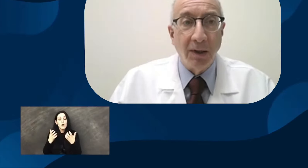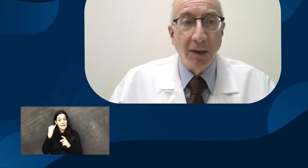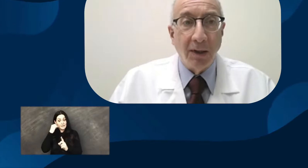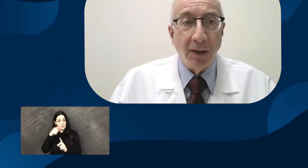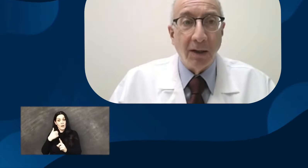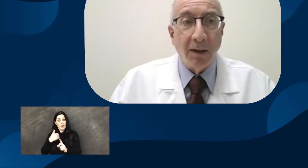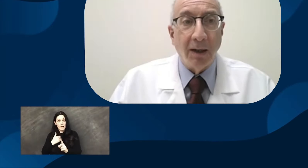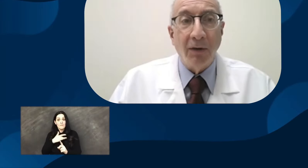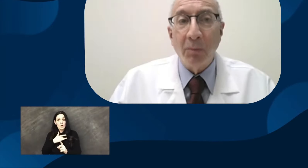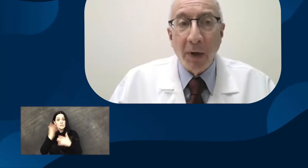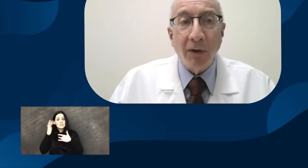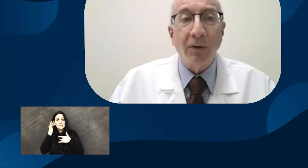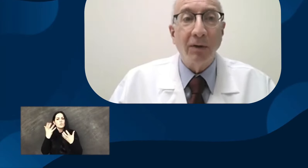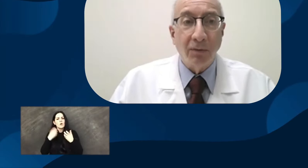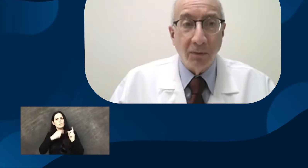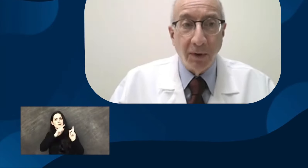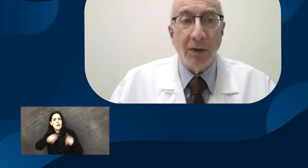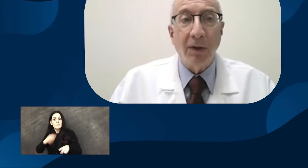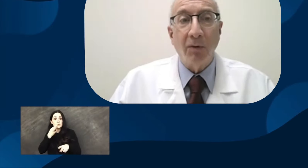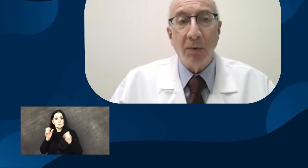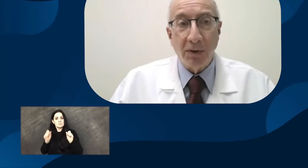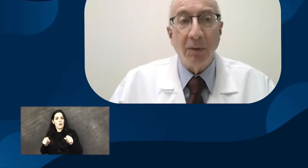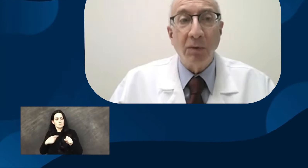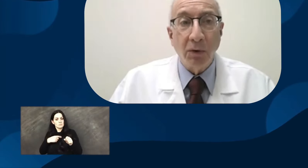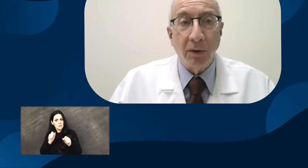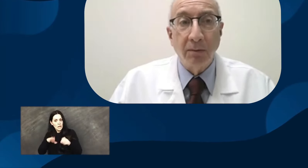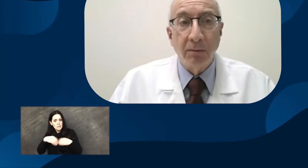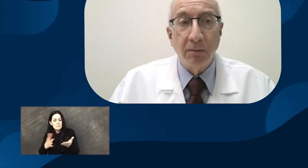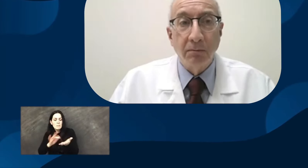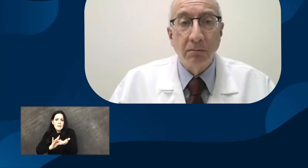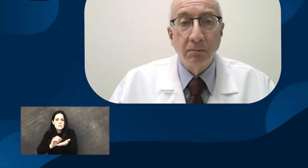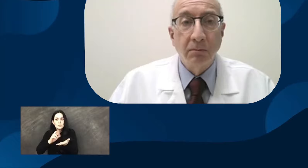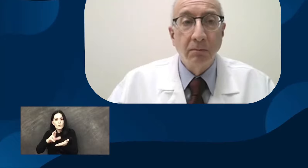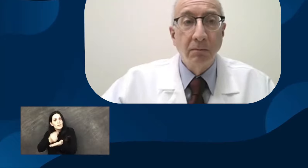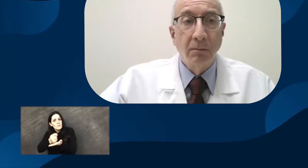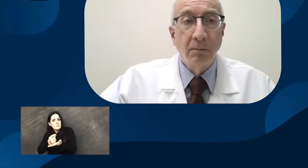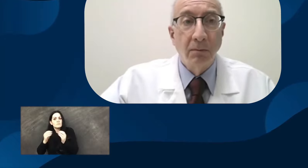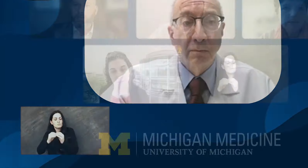possible. And they're better if we get the therapies to them sooner.